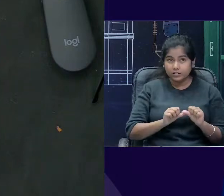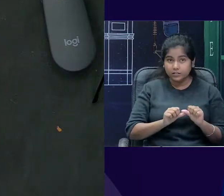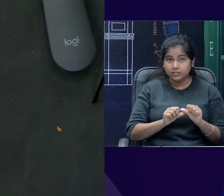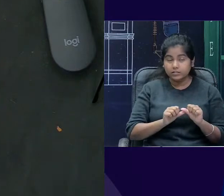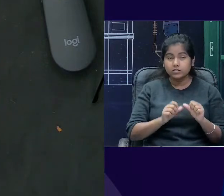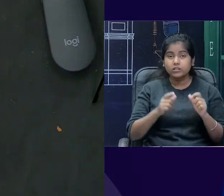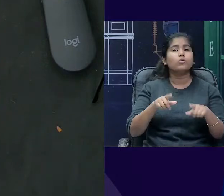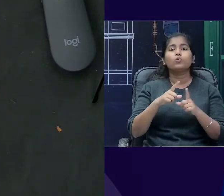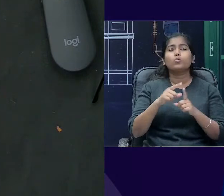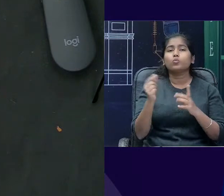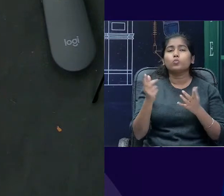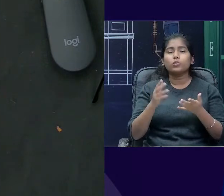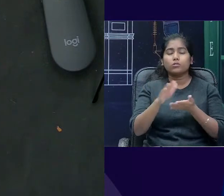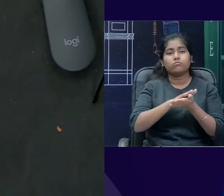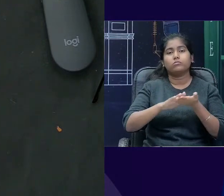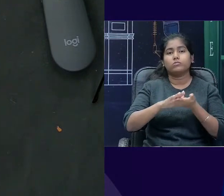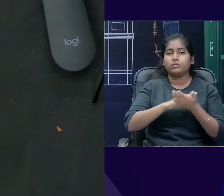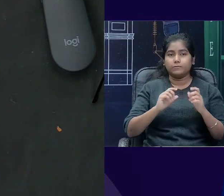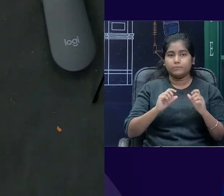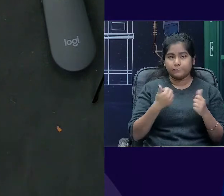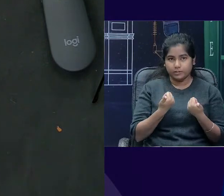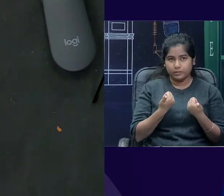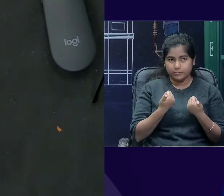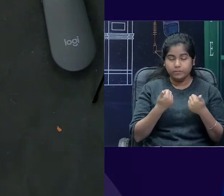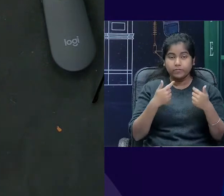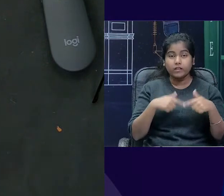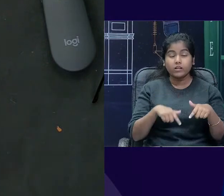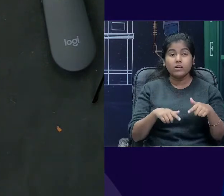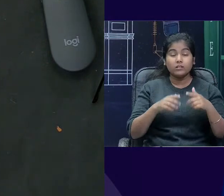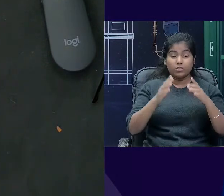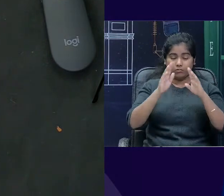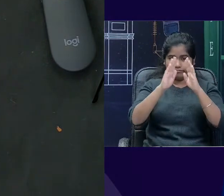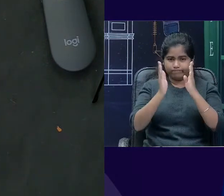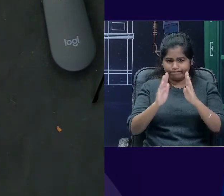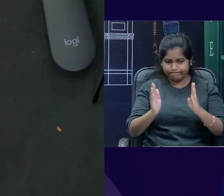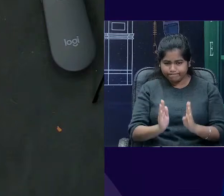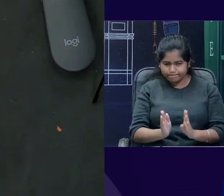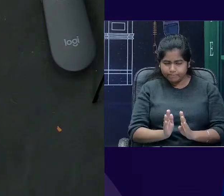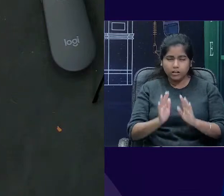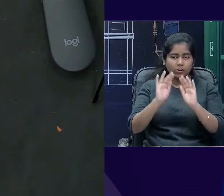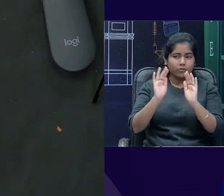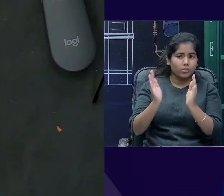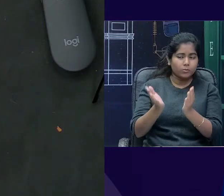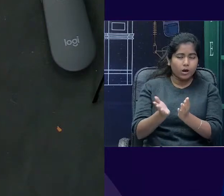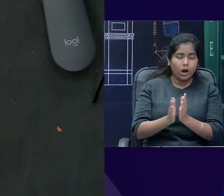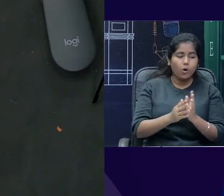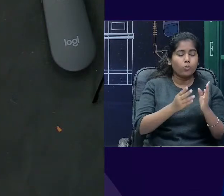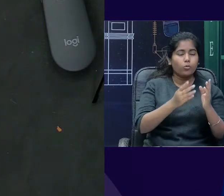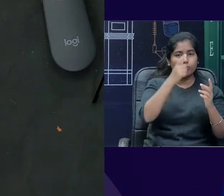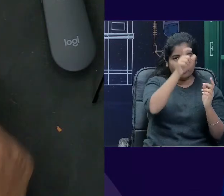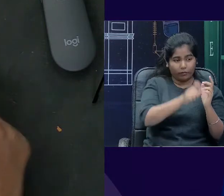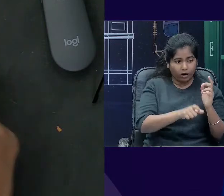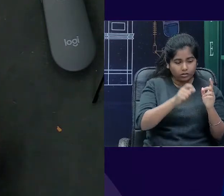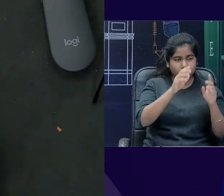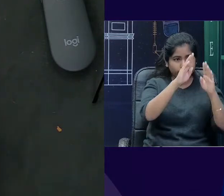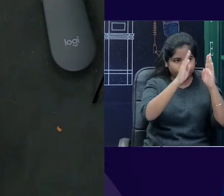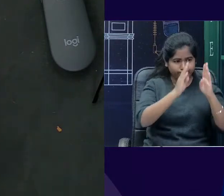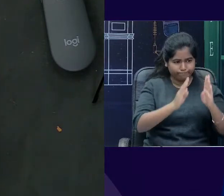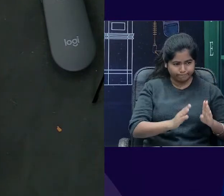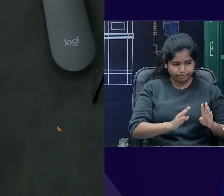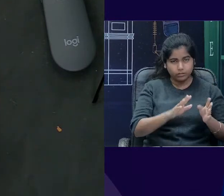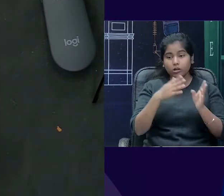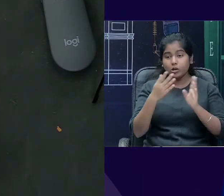can touch and feel Feel. the shape or the physical appearance of a normal person Okay. and